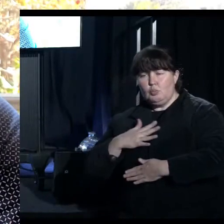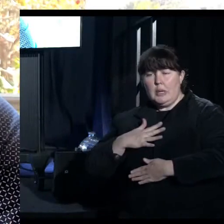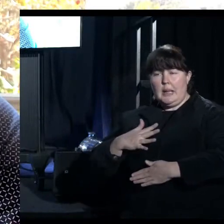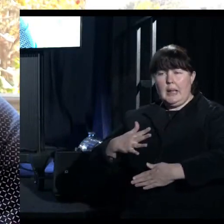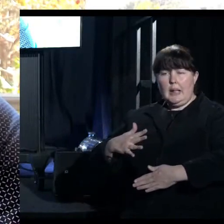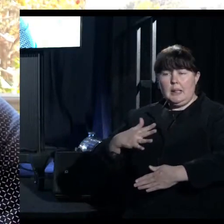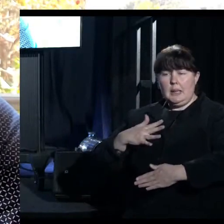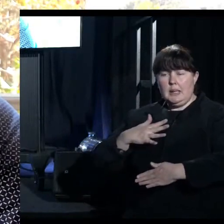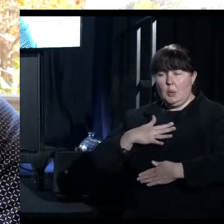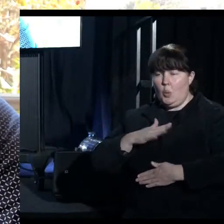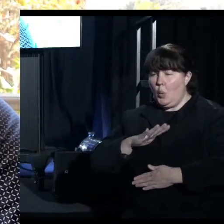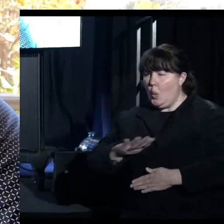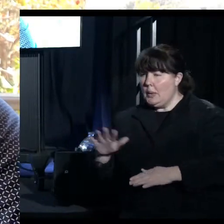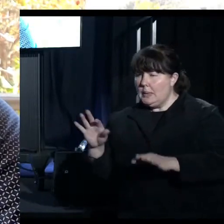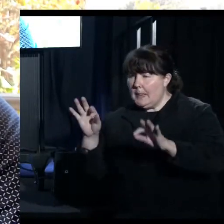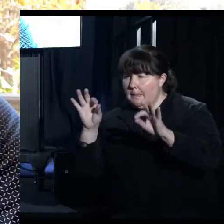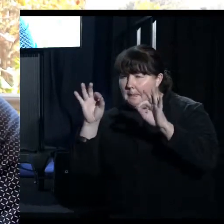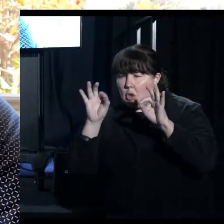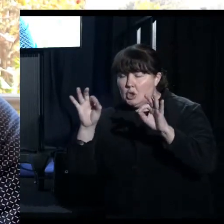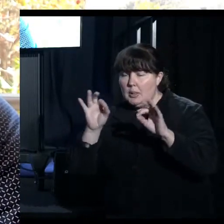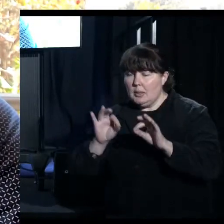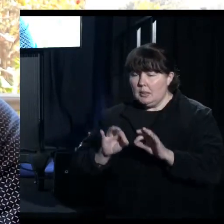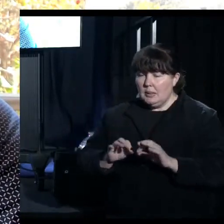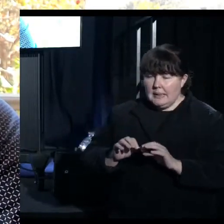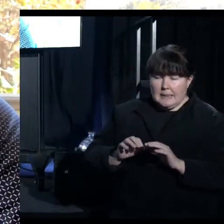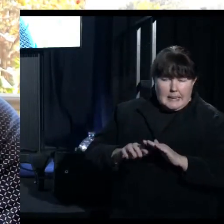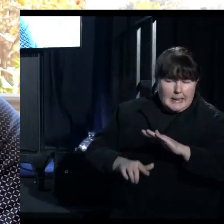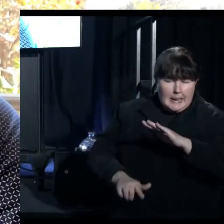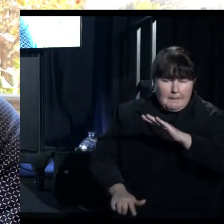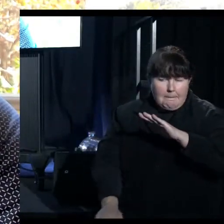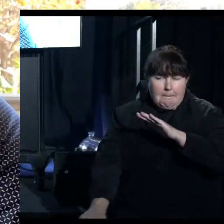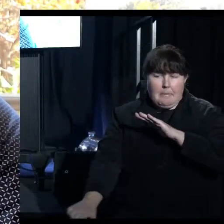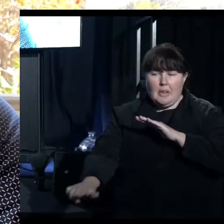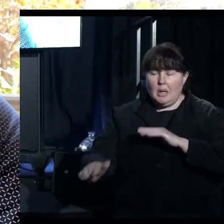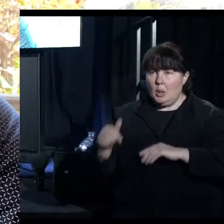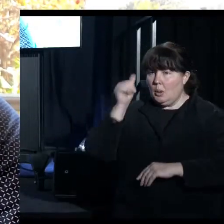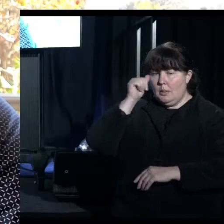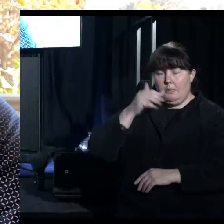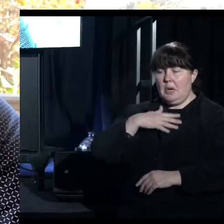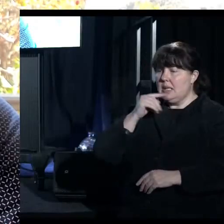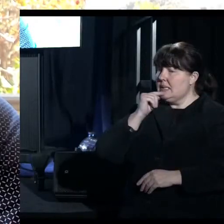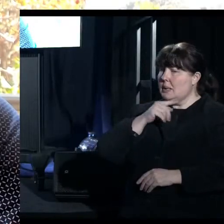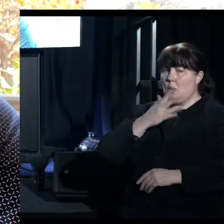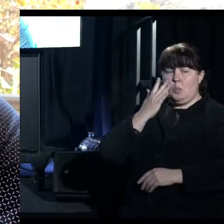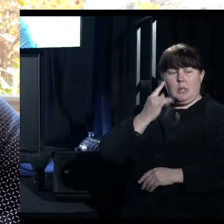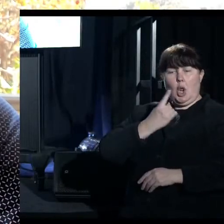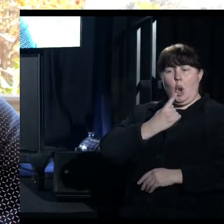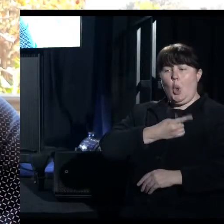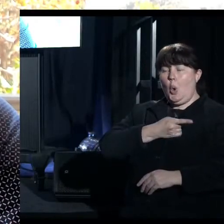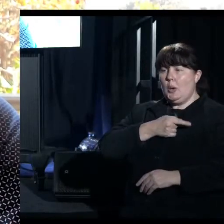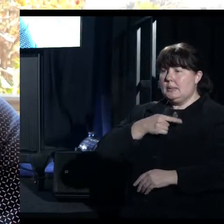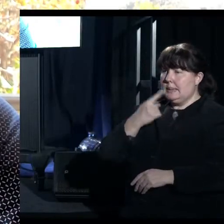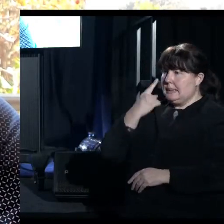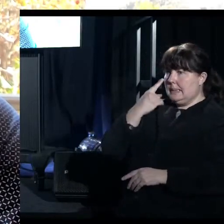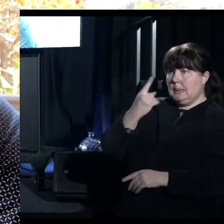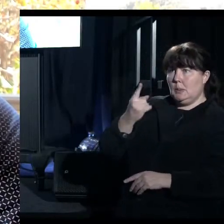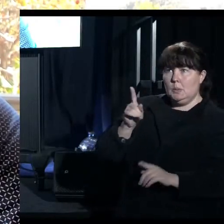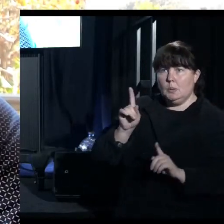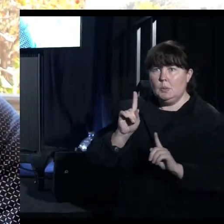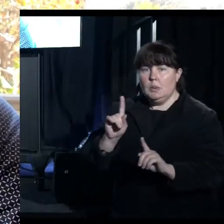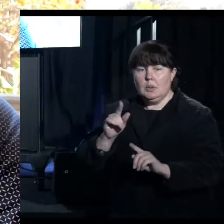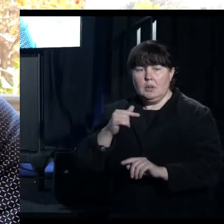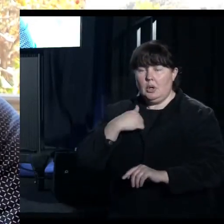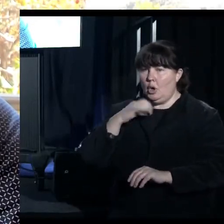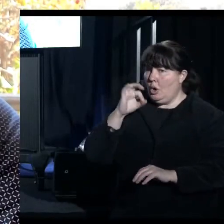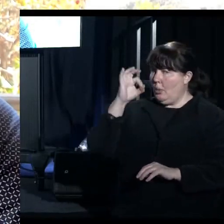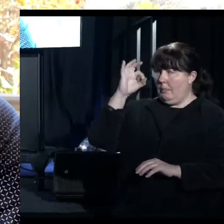perpetual darkness. I know he has colossal dreams. He's too tall for his strange thoughts. I don't